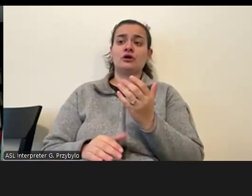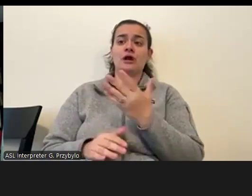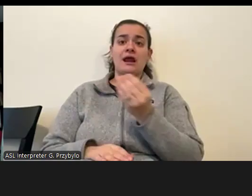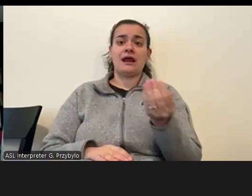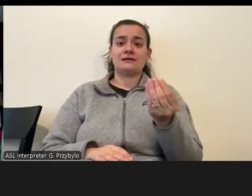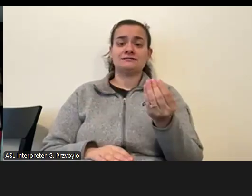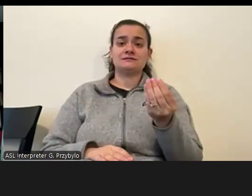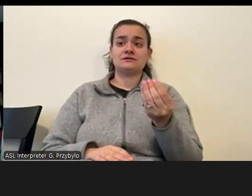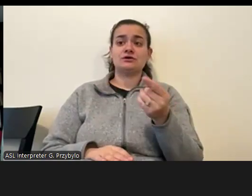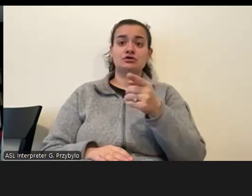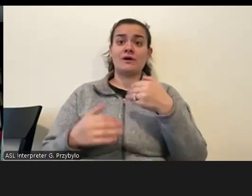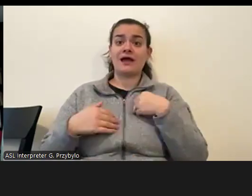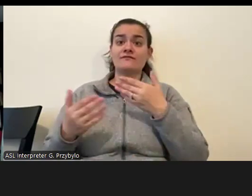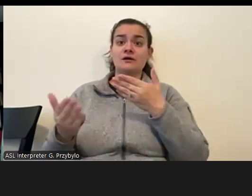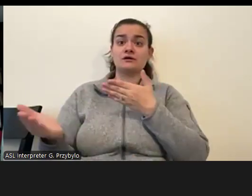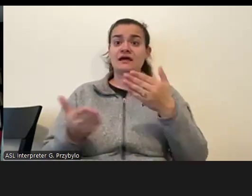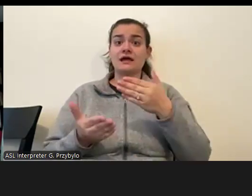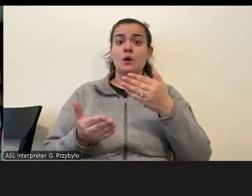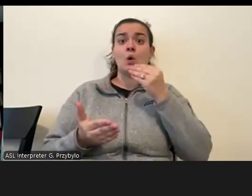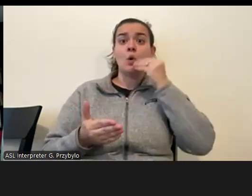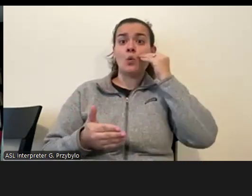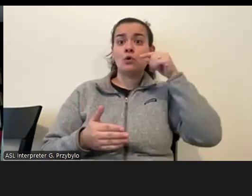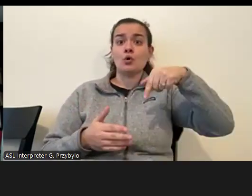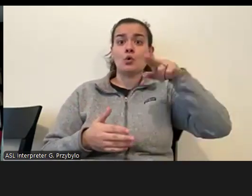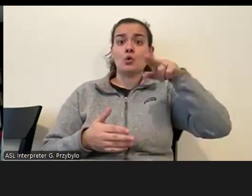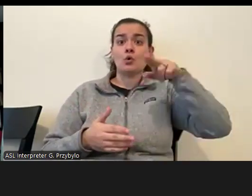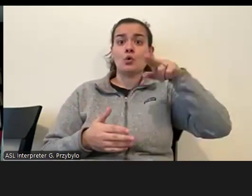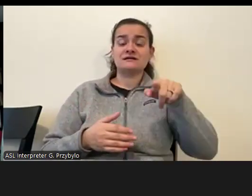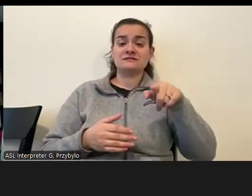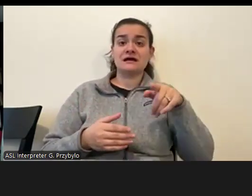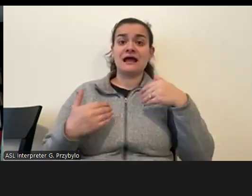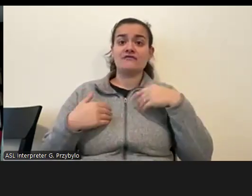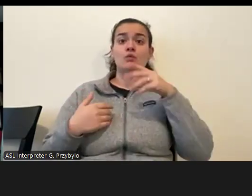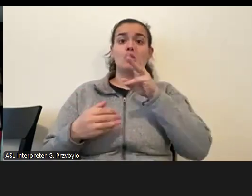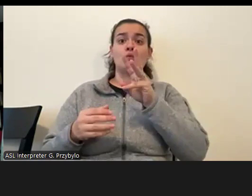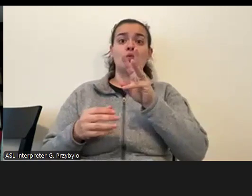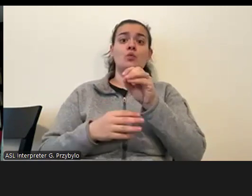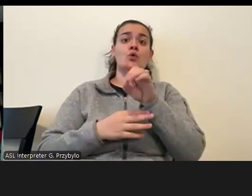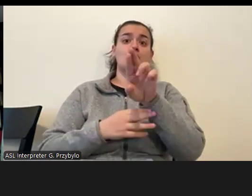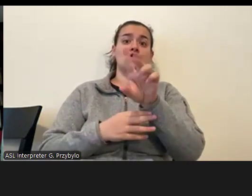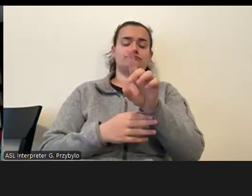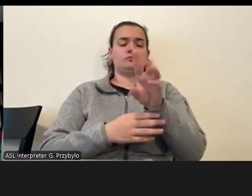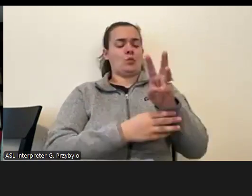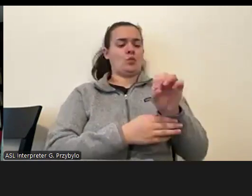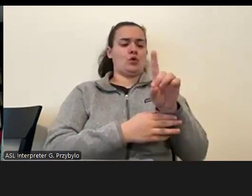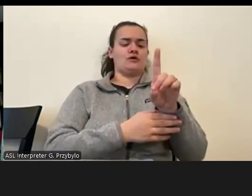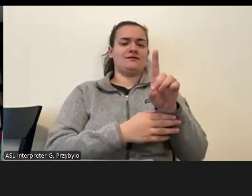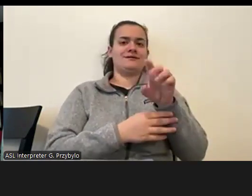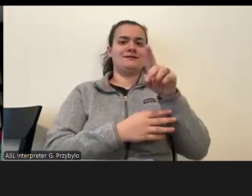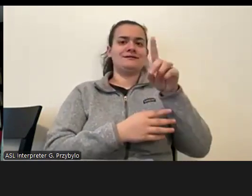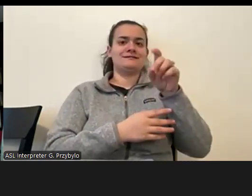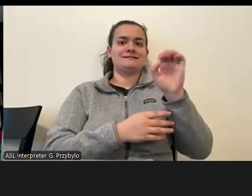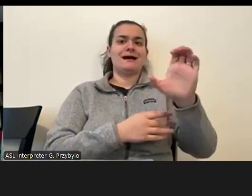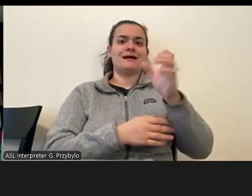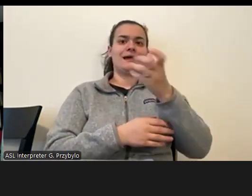And you do have a take-home quiz. I've provided both a Word document as well as a PDF, whatever works for you to download